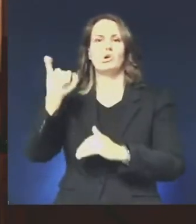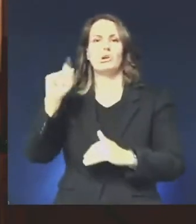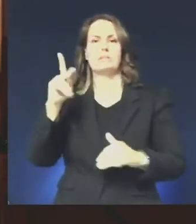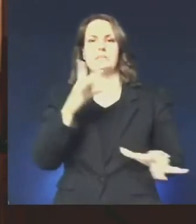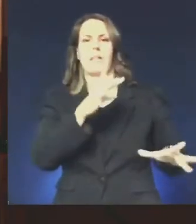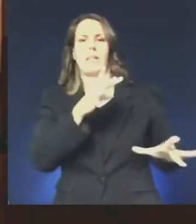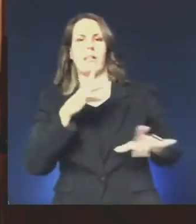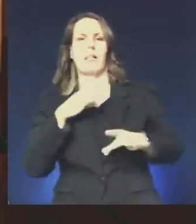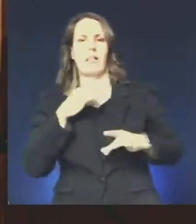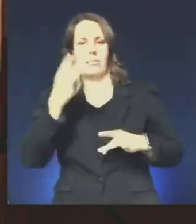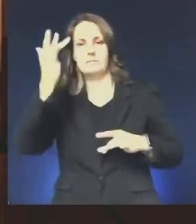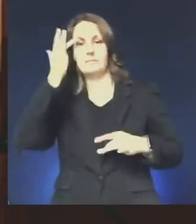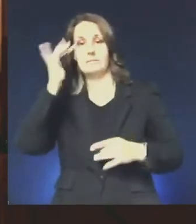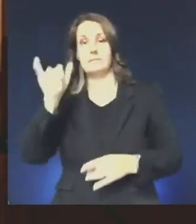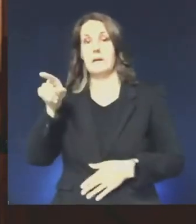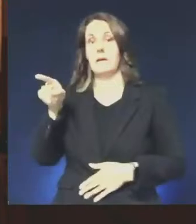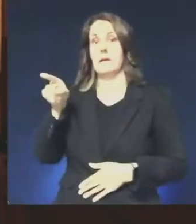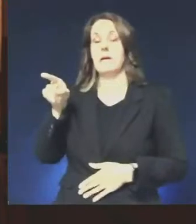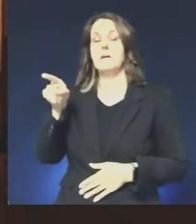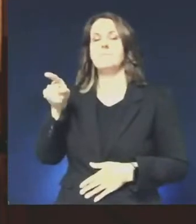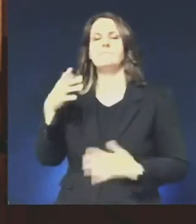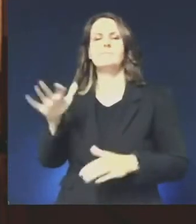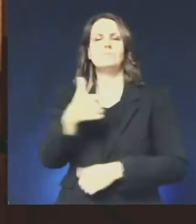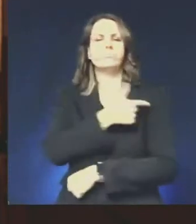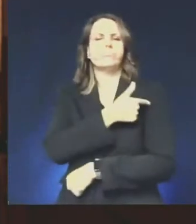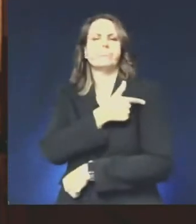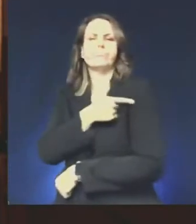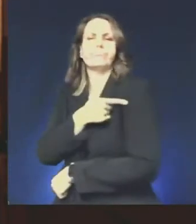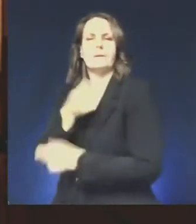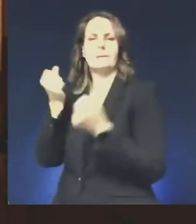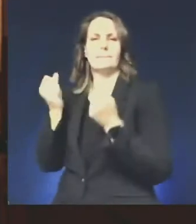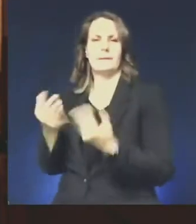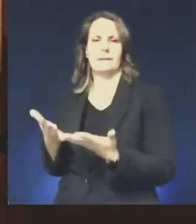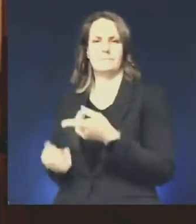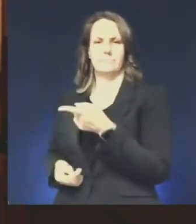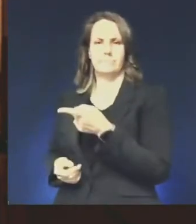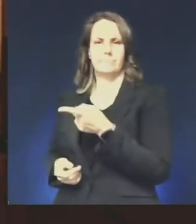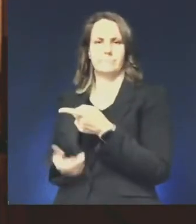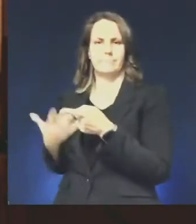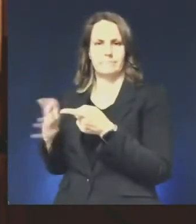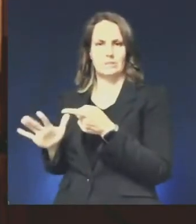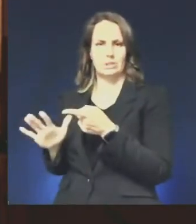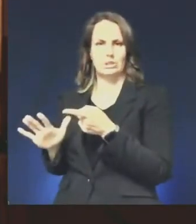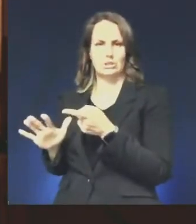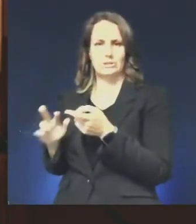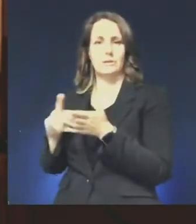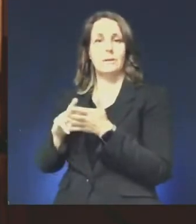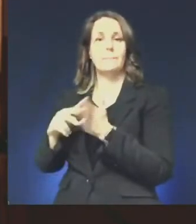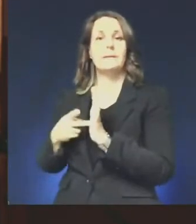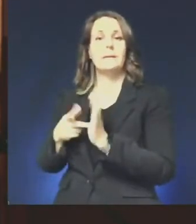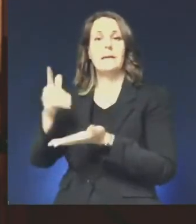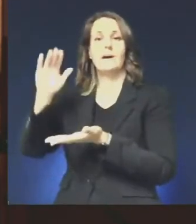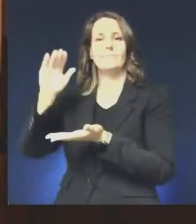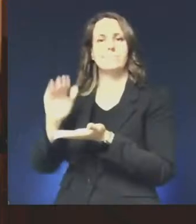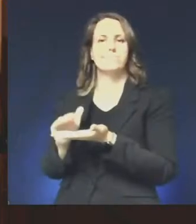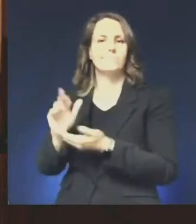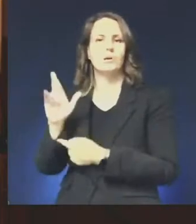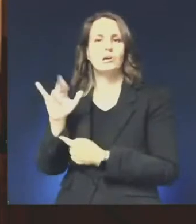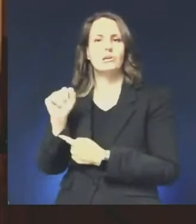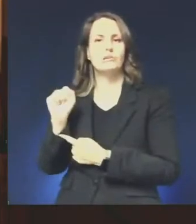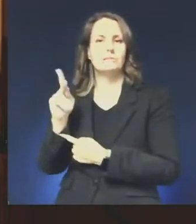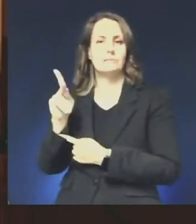around 90%. So the people who are at highest risk for death from this